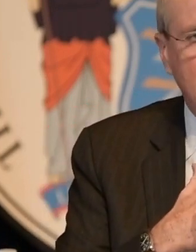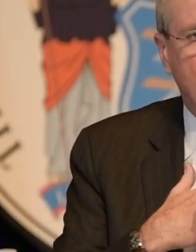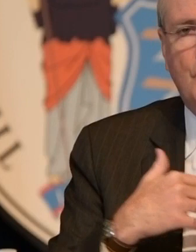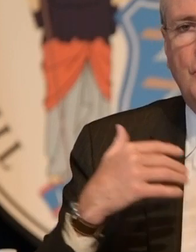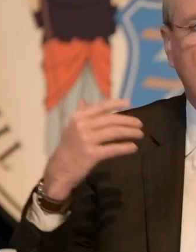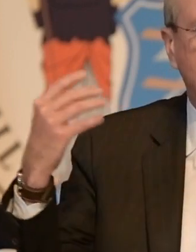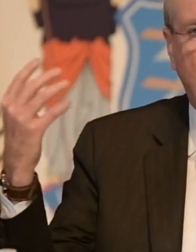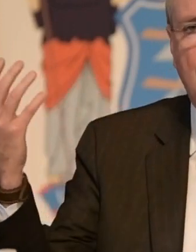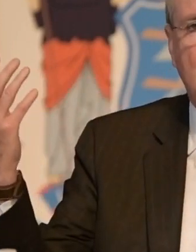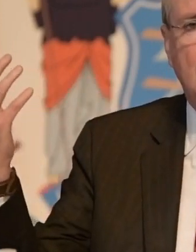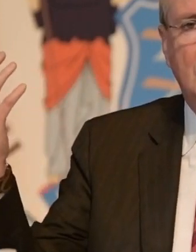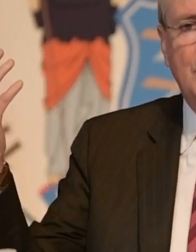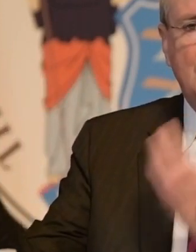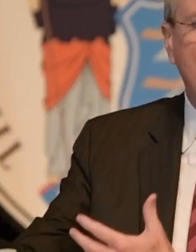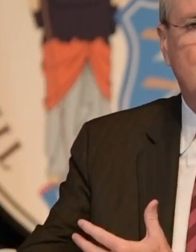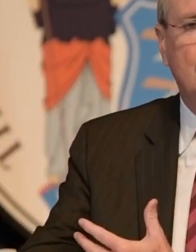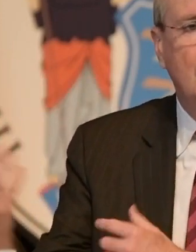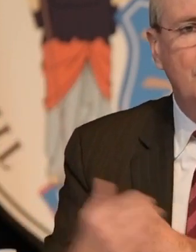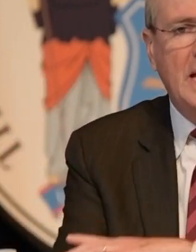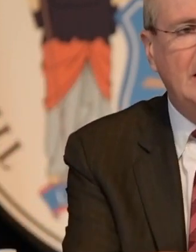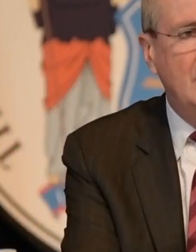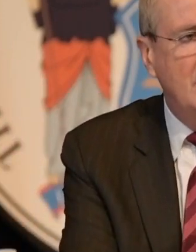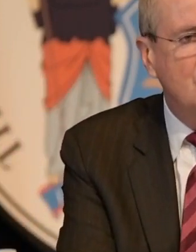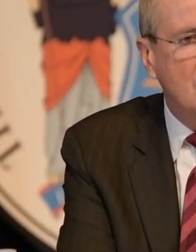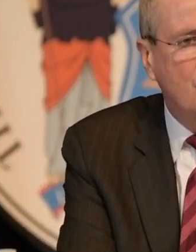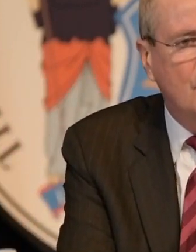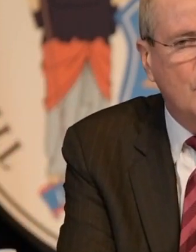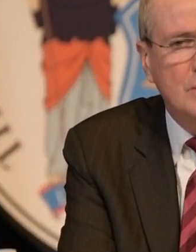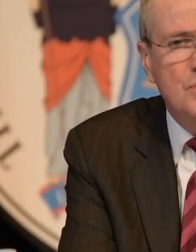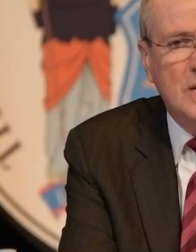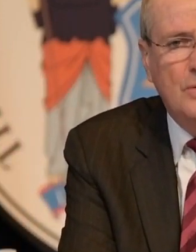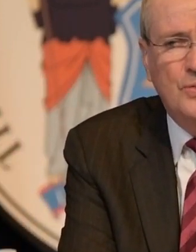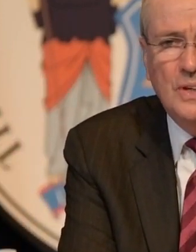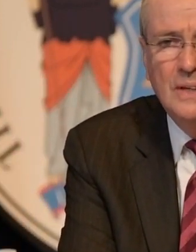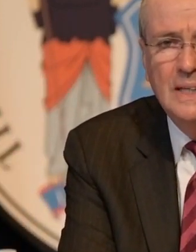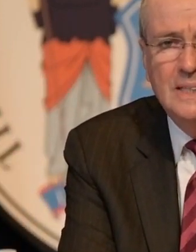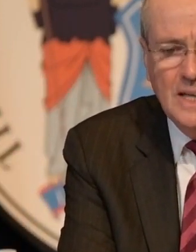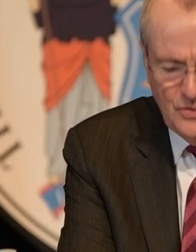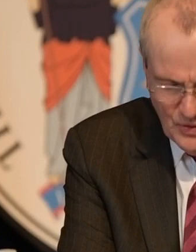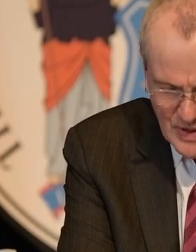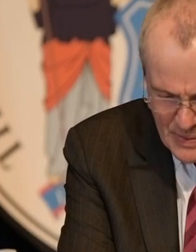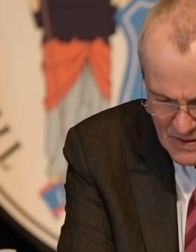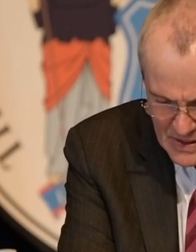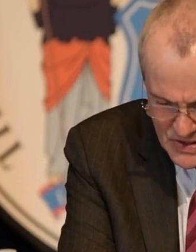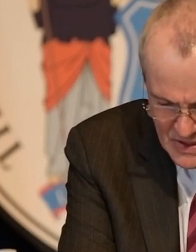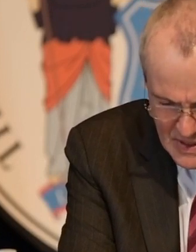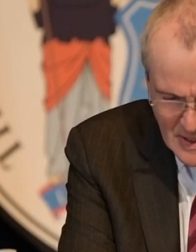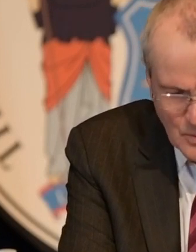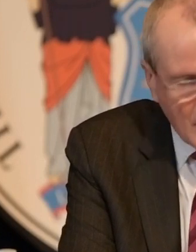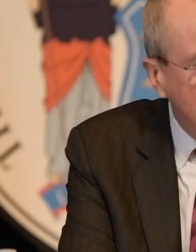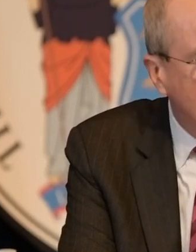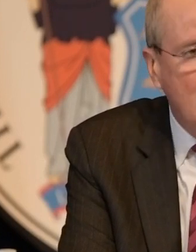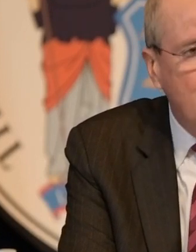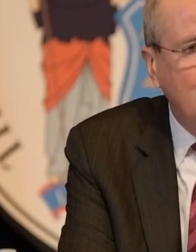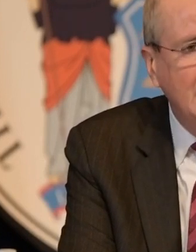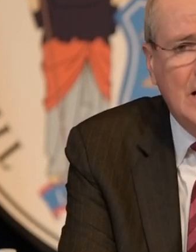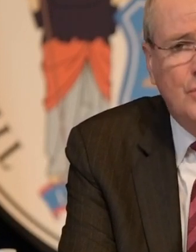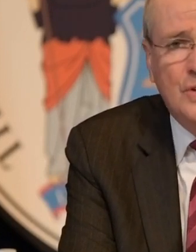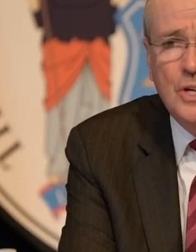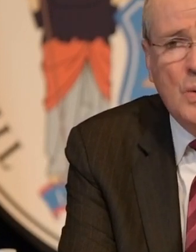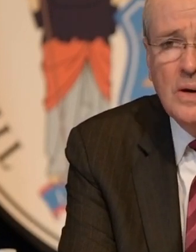pain versus the physical potential pain they may suffer with themselves, their kids, or their parents, when I hear about